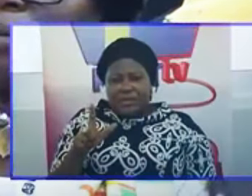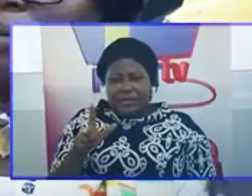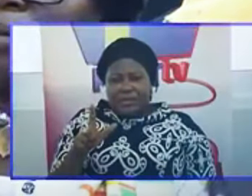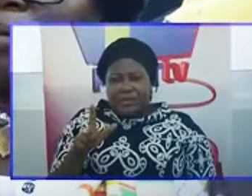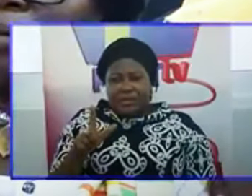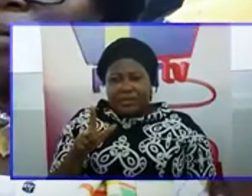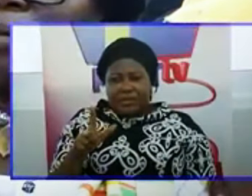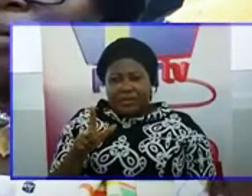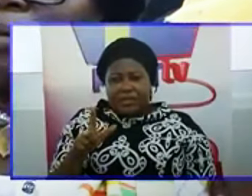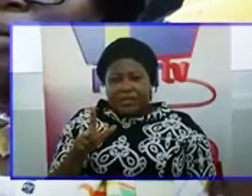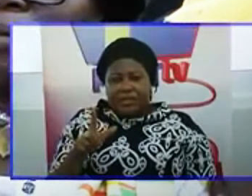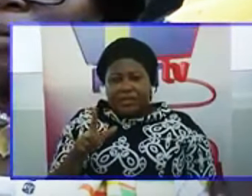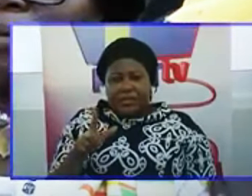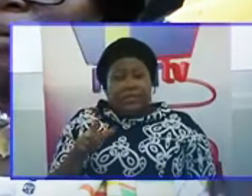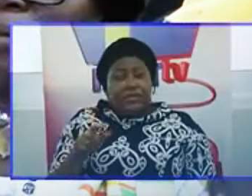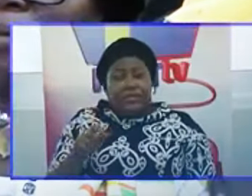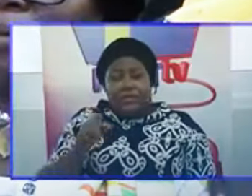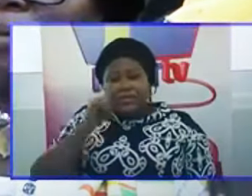The book of Judges